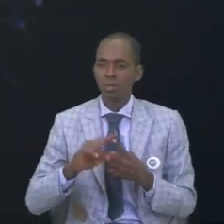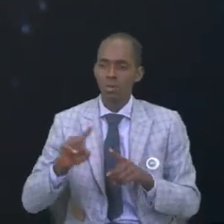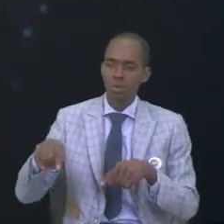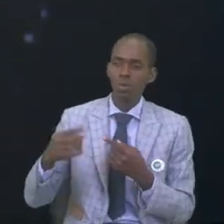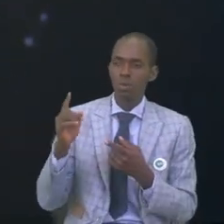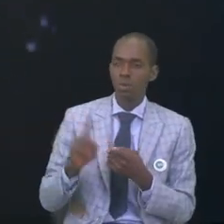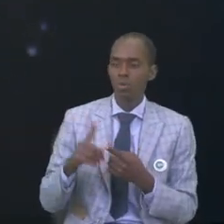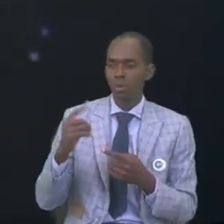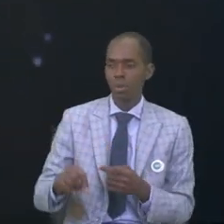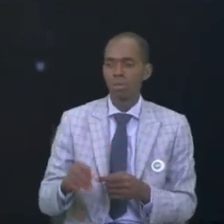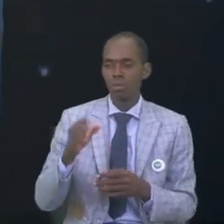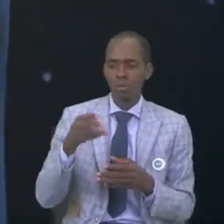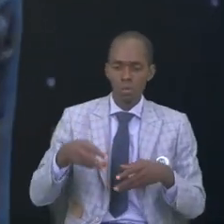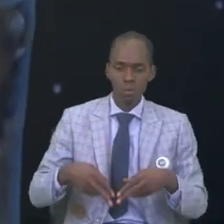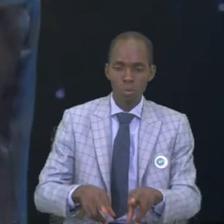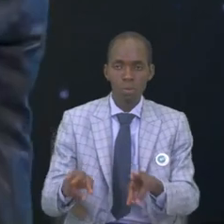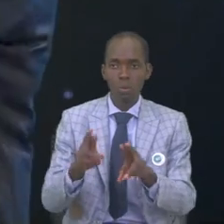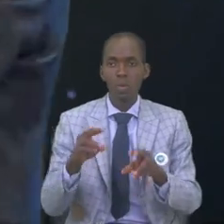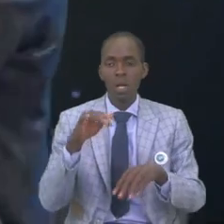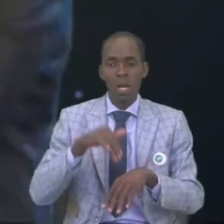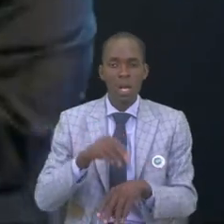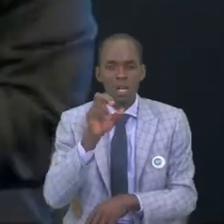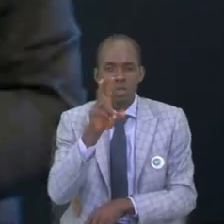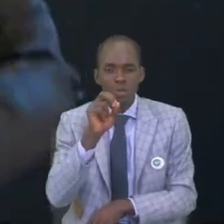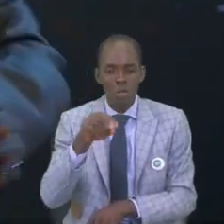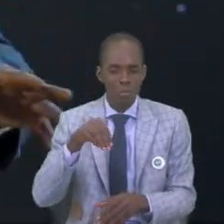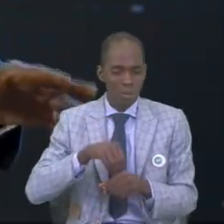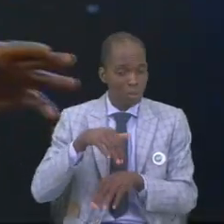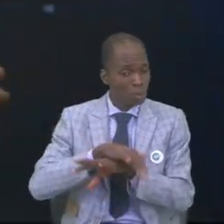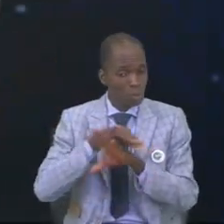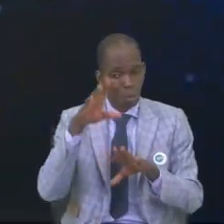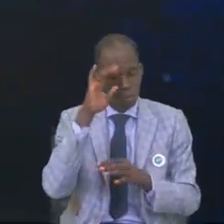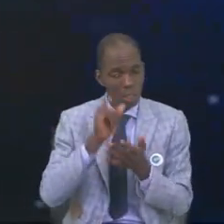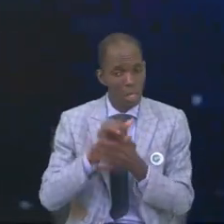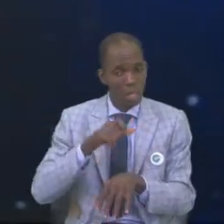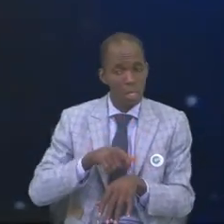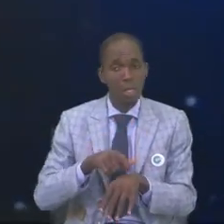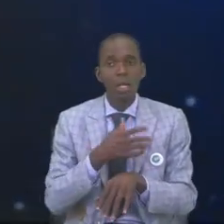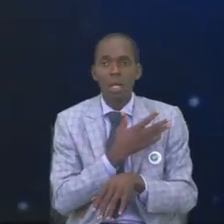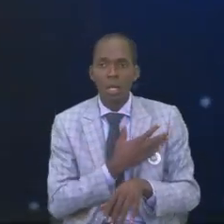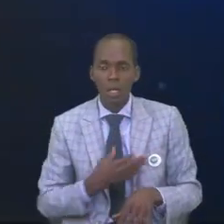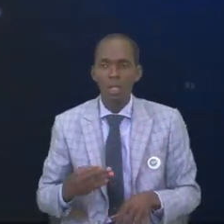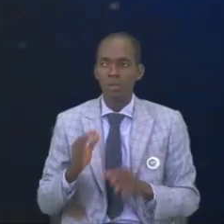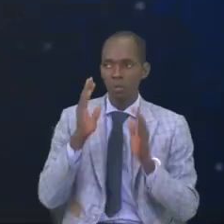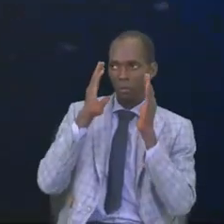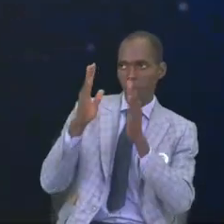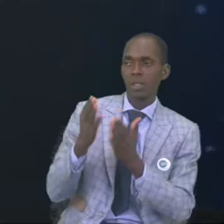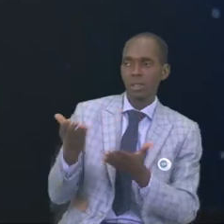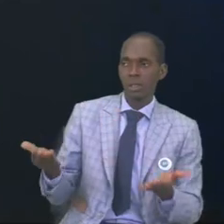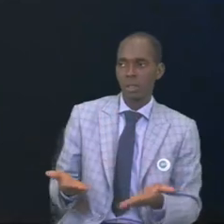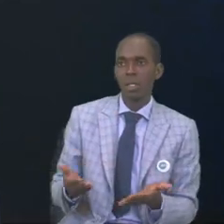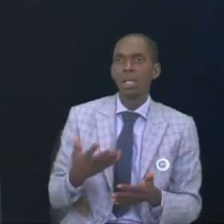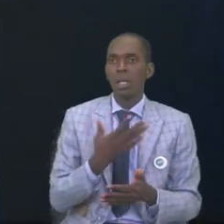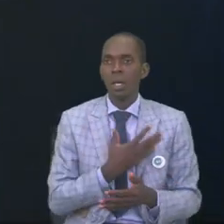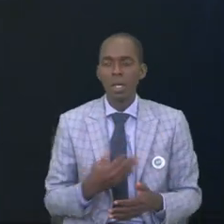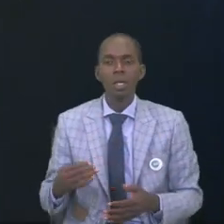crossroad at 12 o'clock in the night. Don't miss it. 12 o'clock in the night. And then you kneel and you face this area and you do. There's